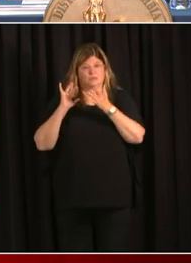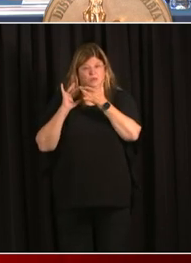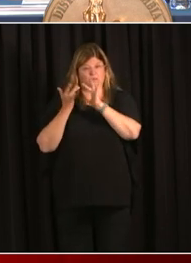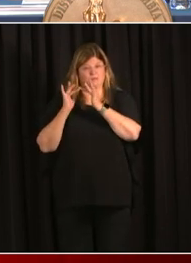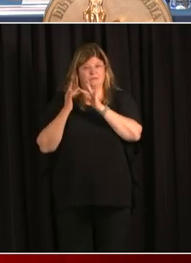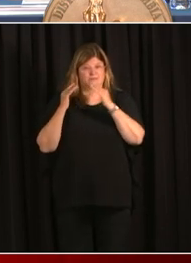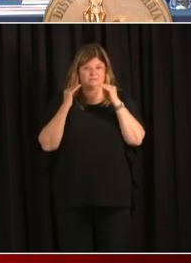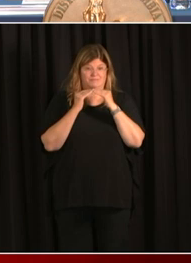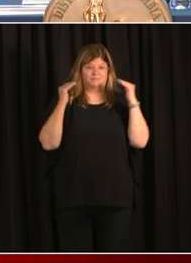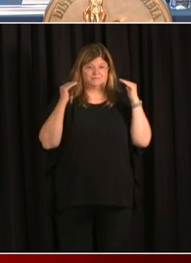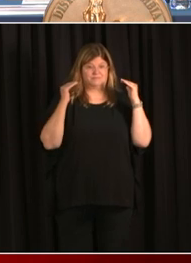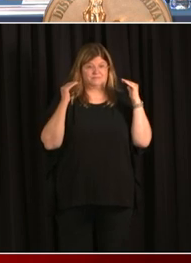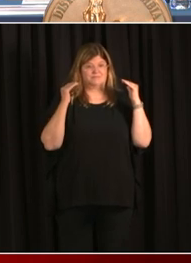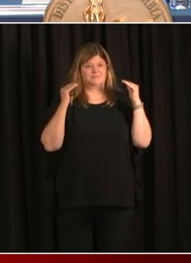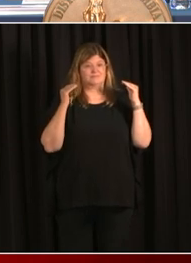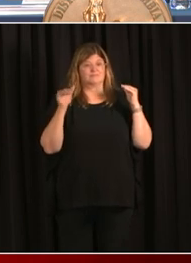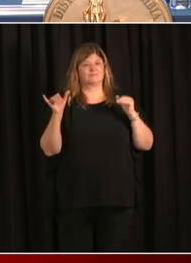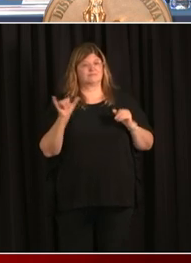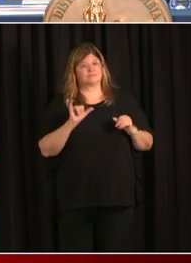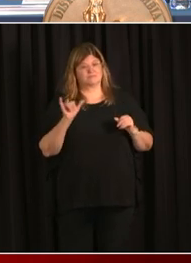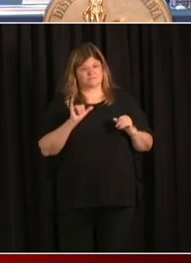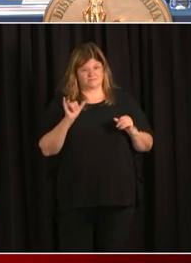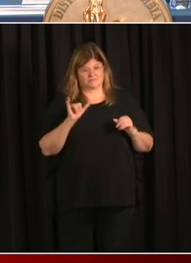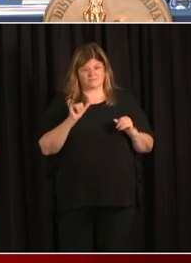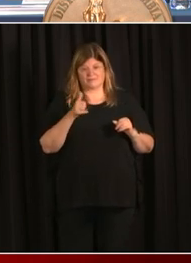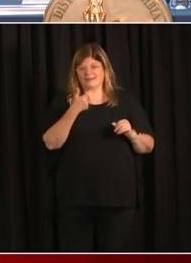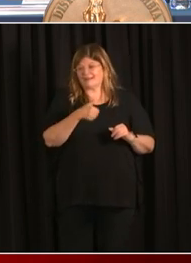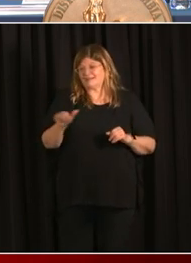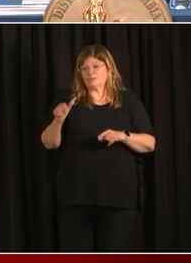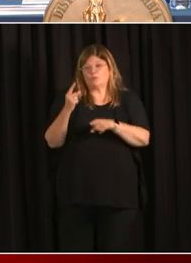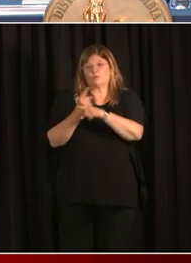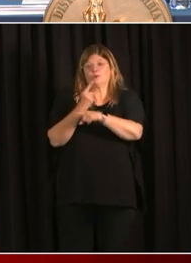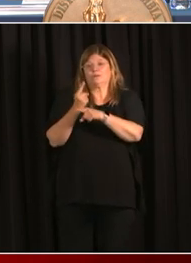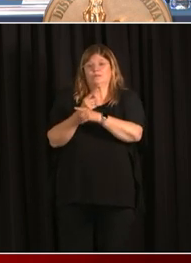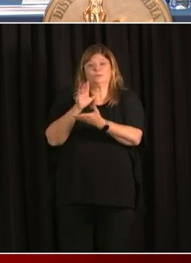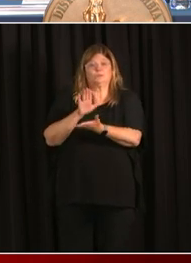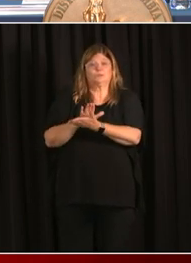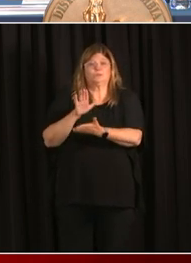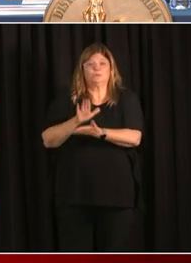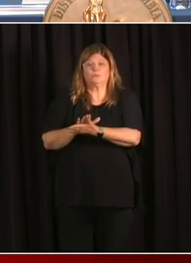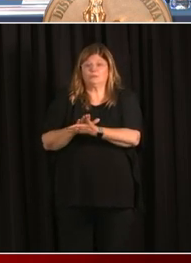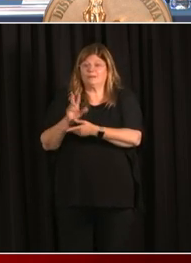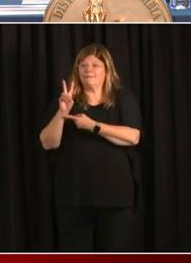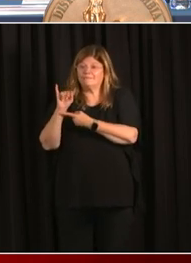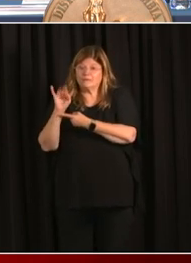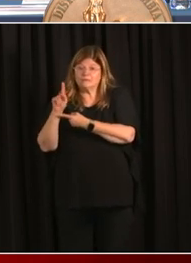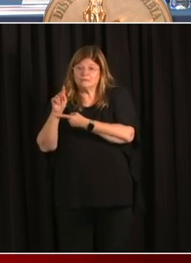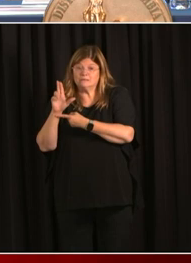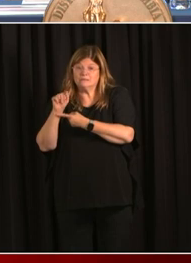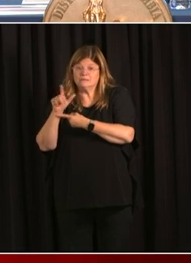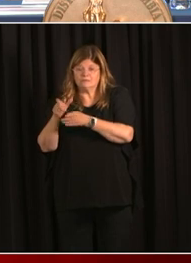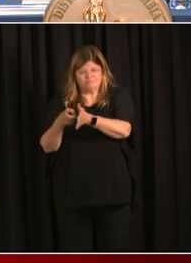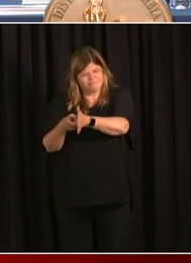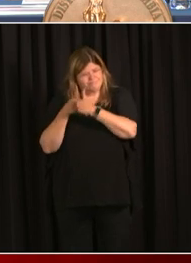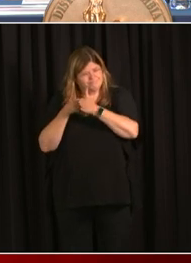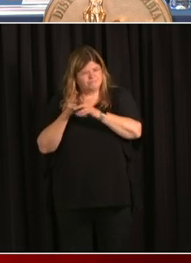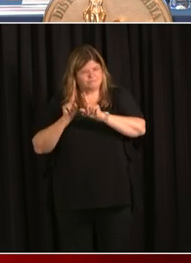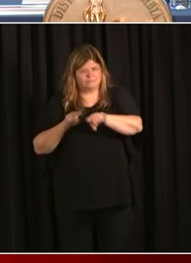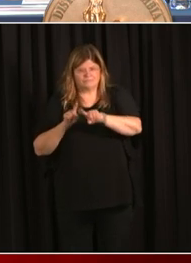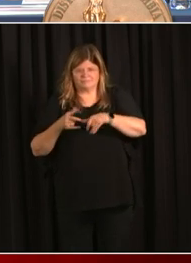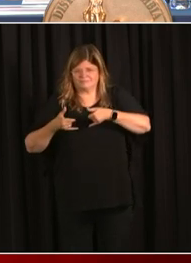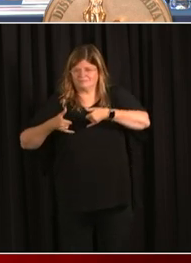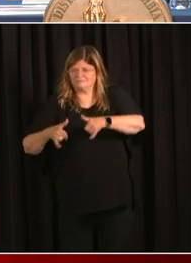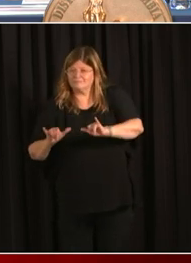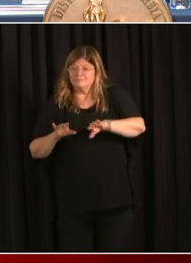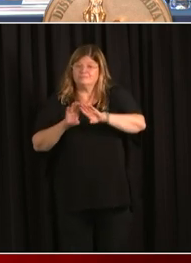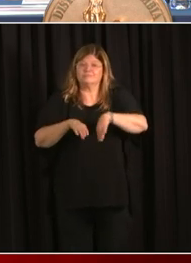equals also, just like any regular school, virtual is mandatory school. So we need our children